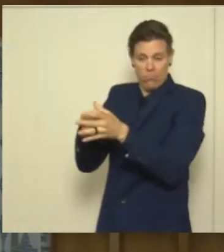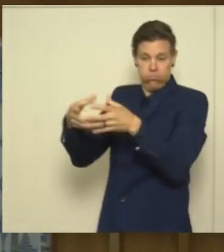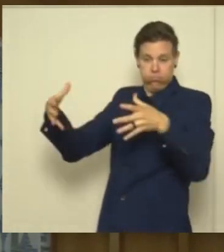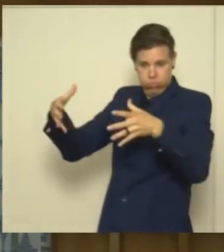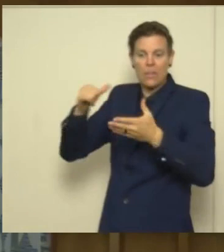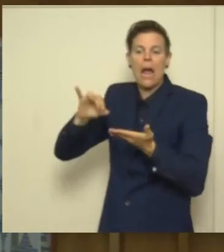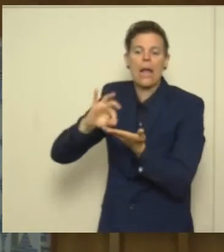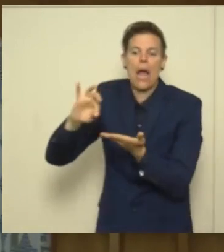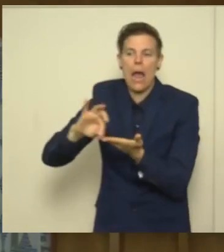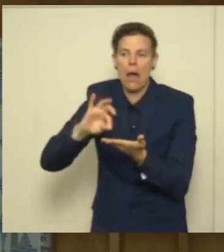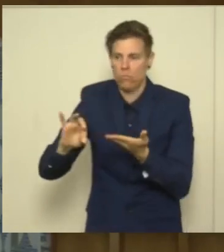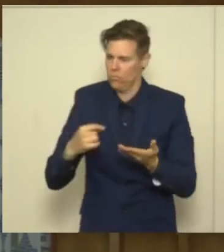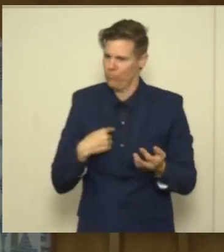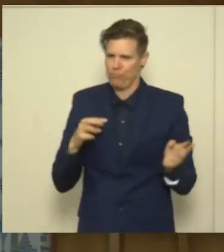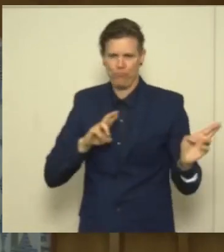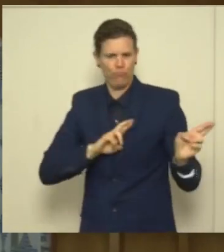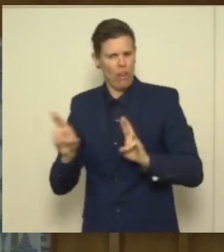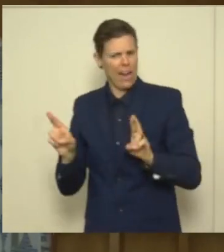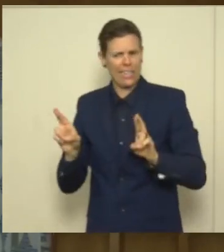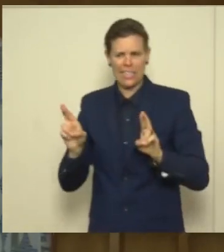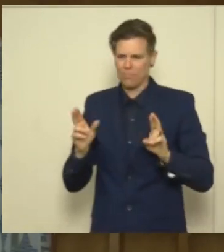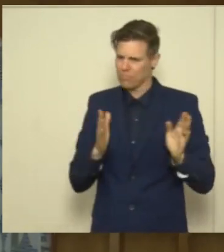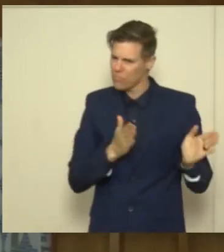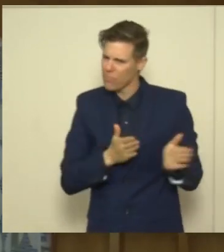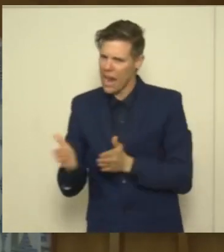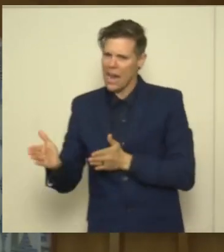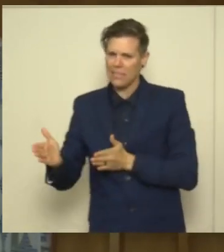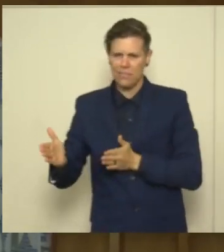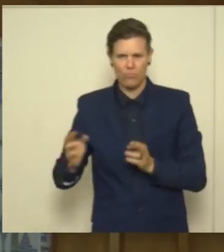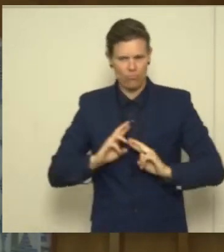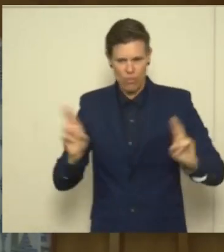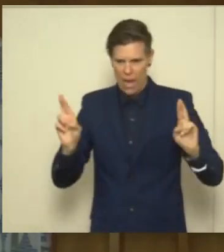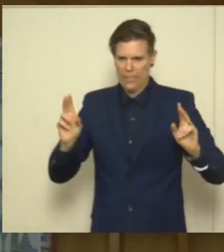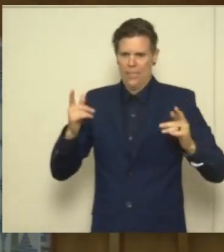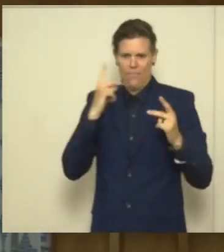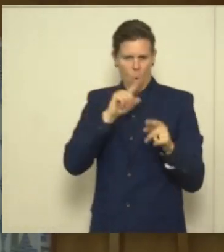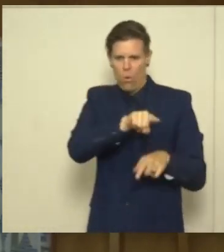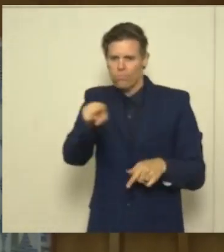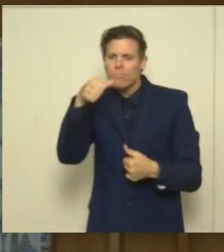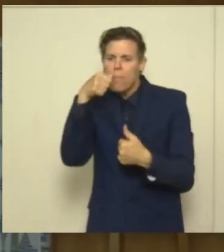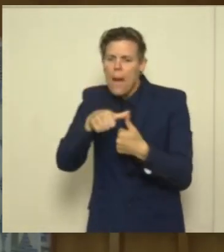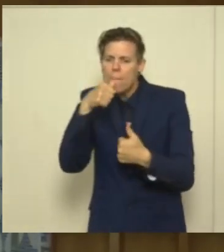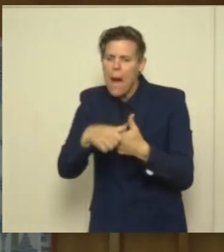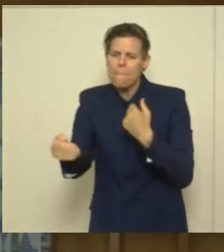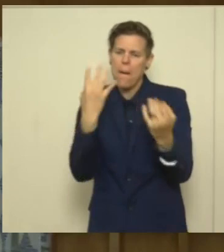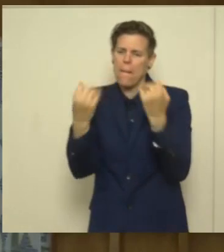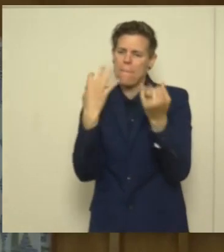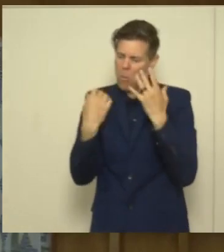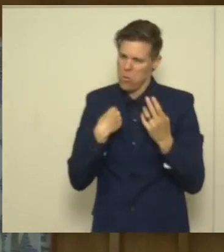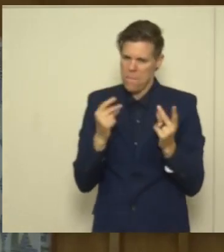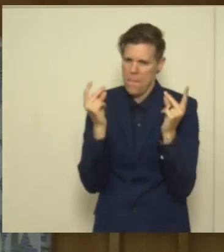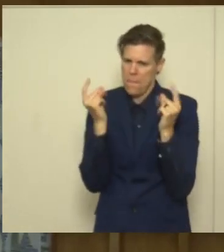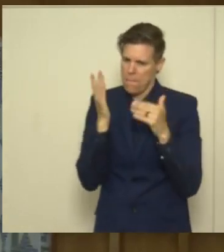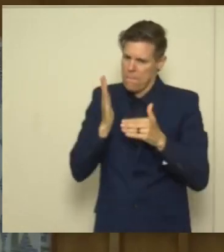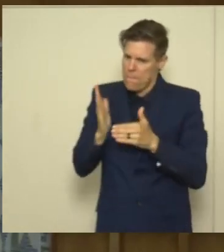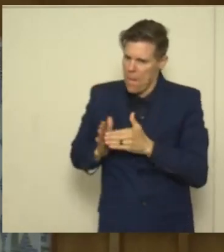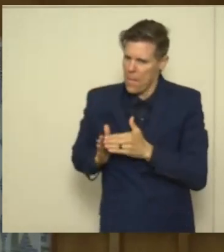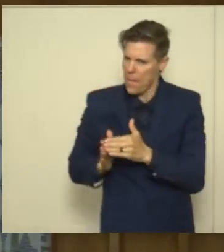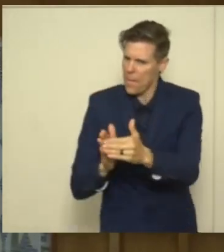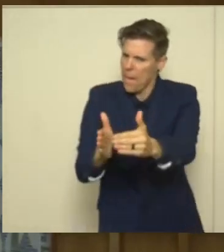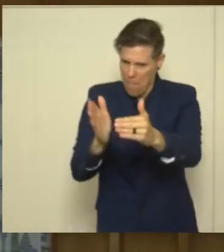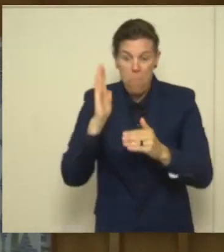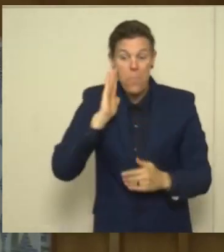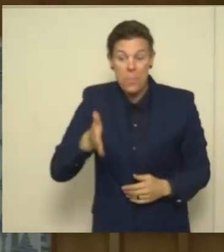able to get through the vast majority of those absentee ballots on election night. Now, with that being said, there's plans and then